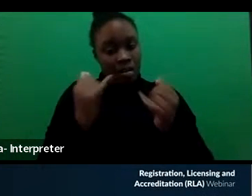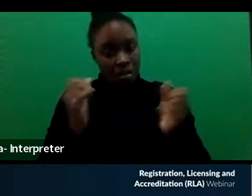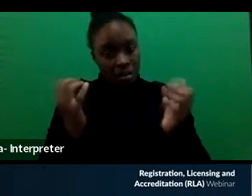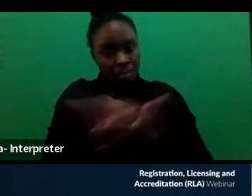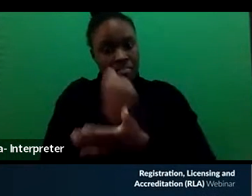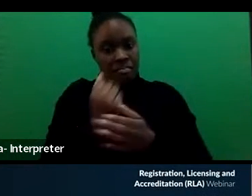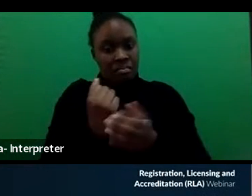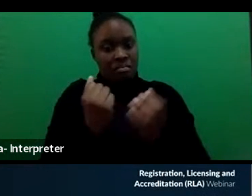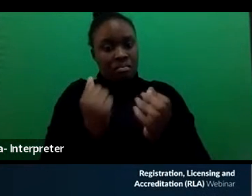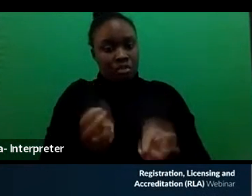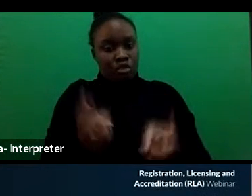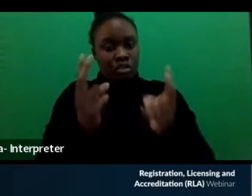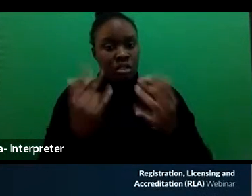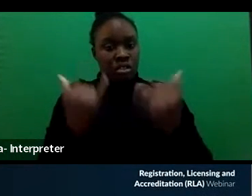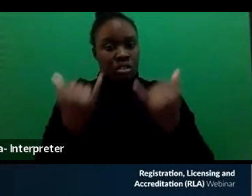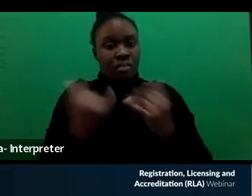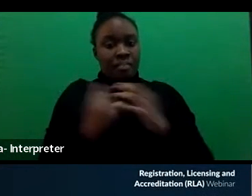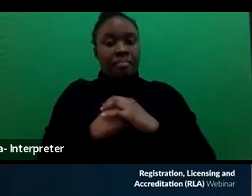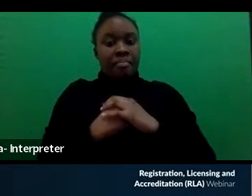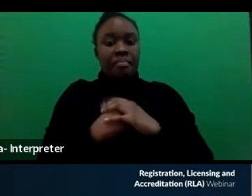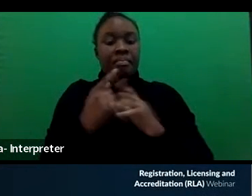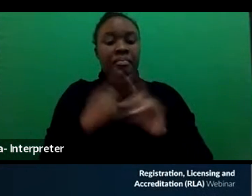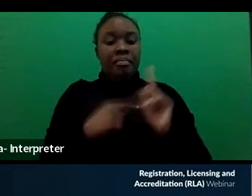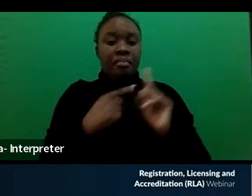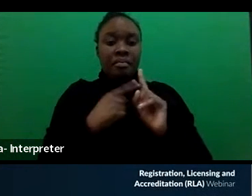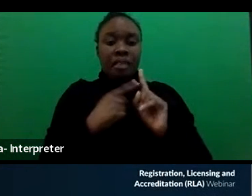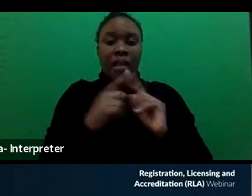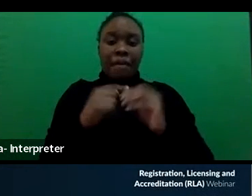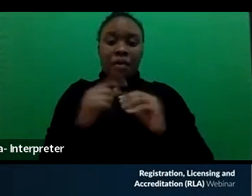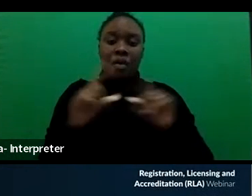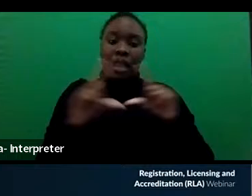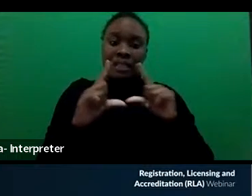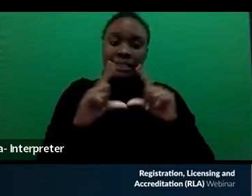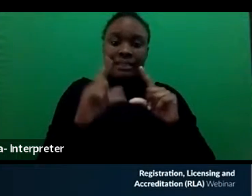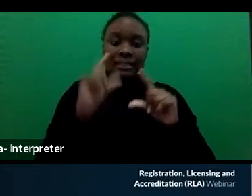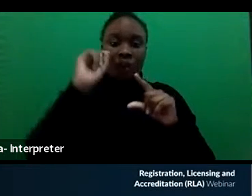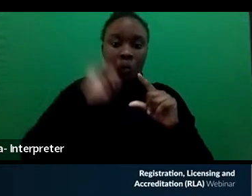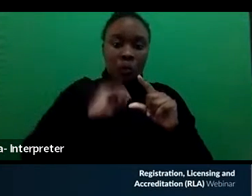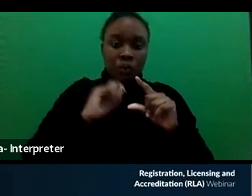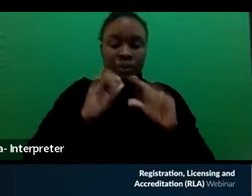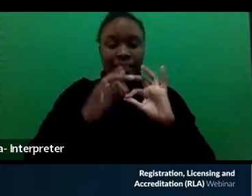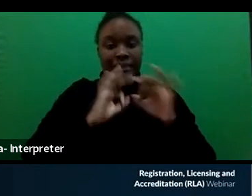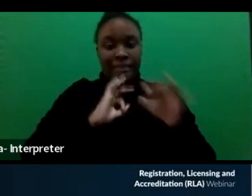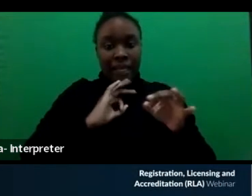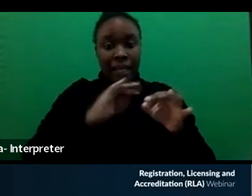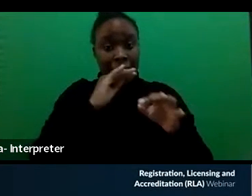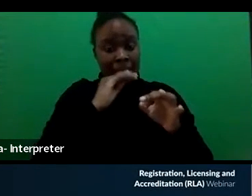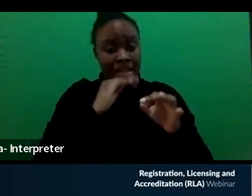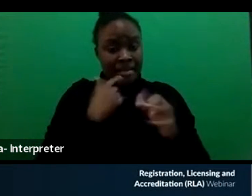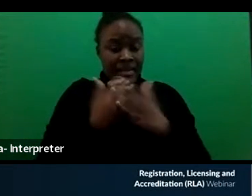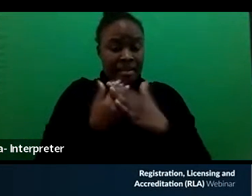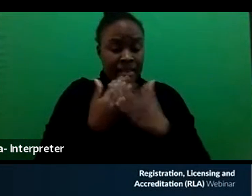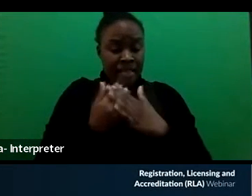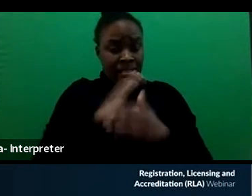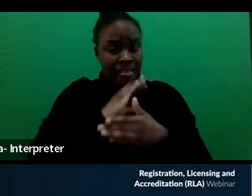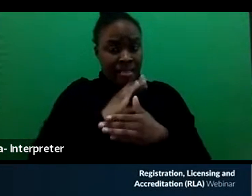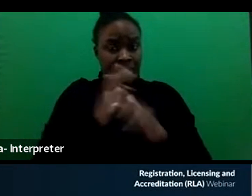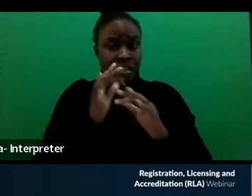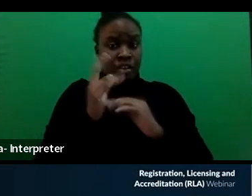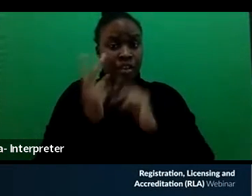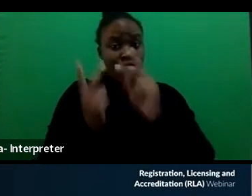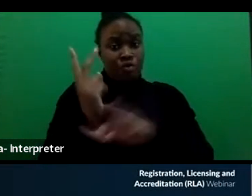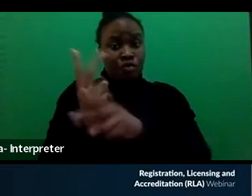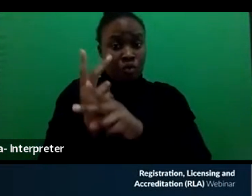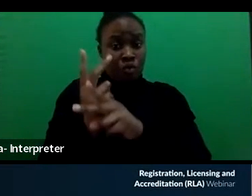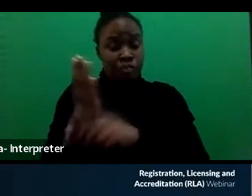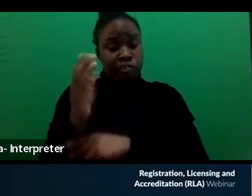There's one question that is coming regarding expiry of licenses and if a client is able to renew their license on